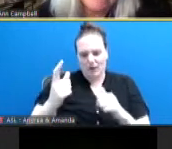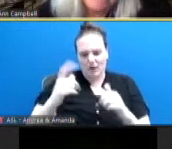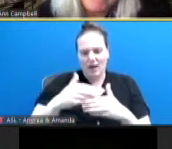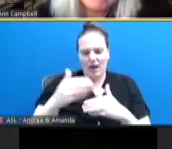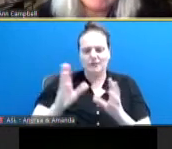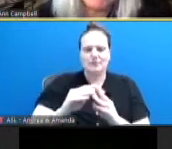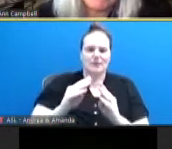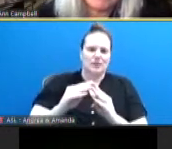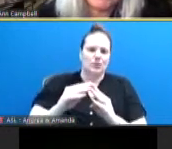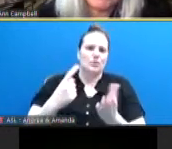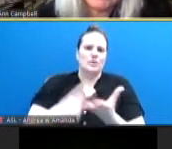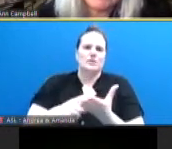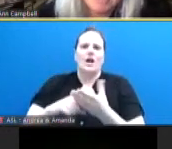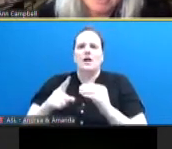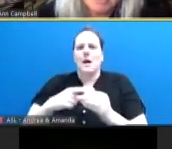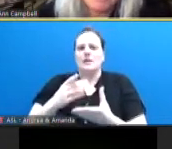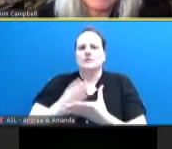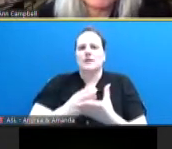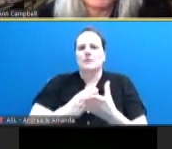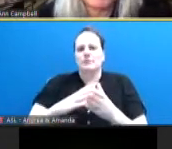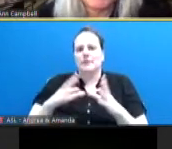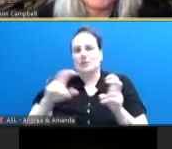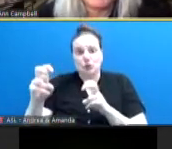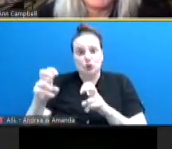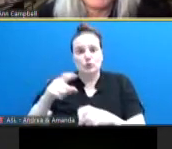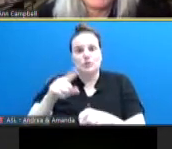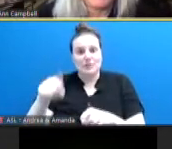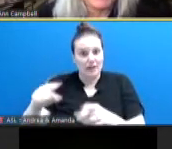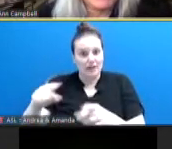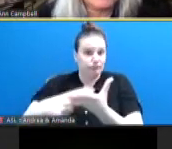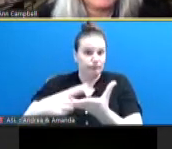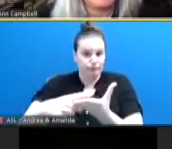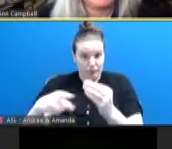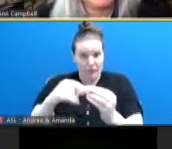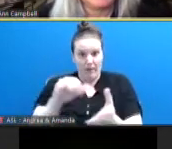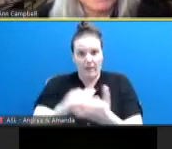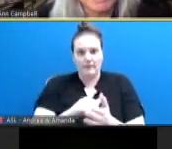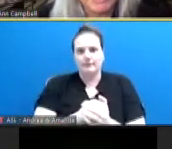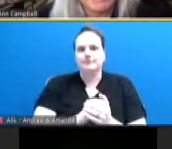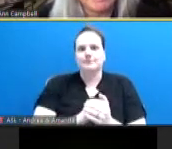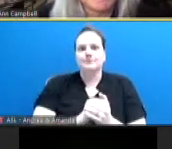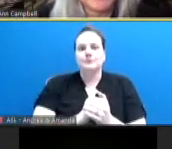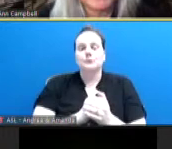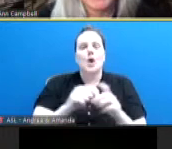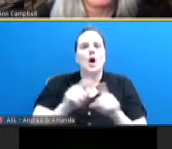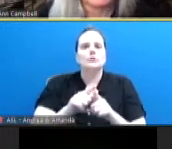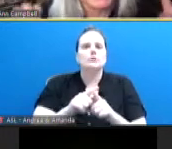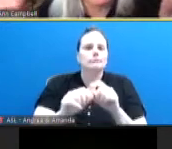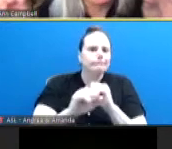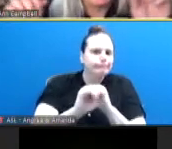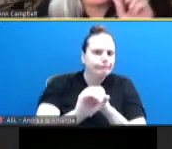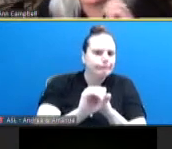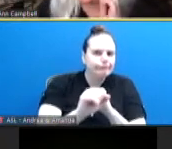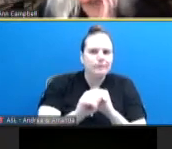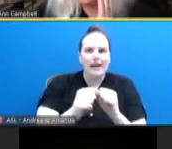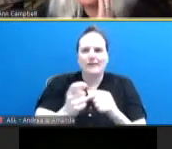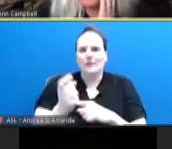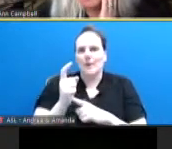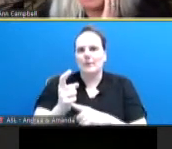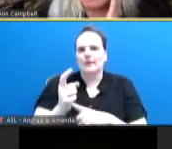will talk about some of the issues that Zainab spoke about. And I also wanted to give a little plug, since I have a moment